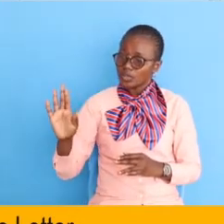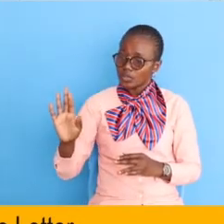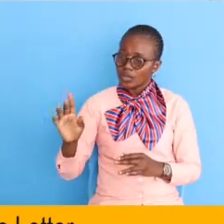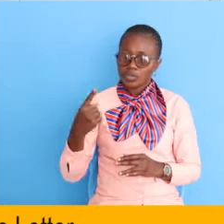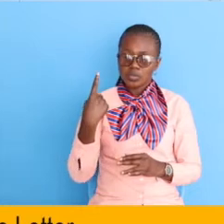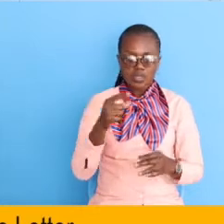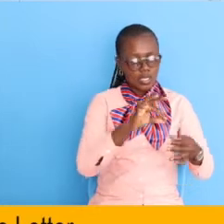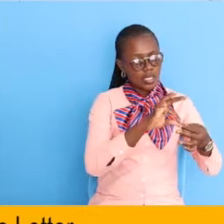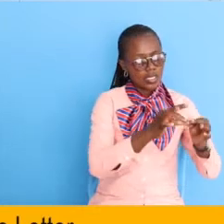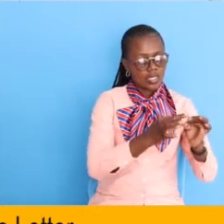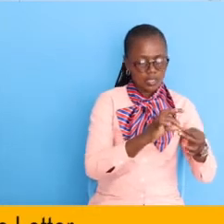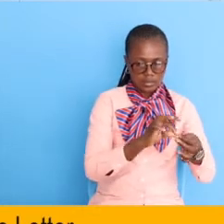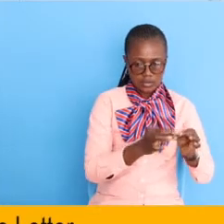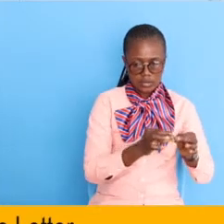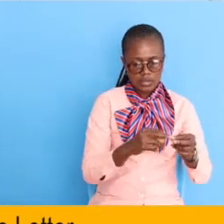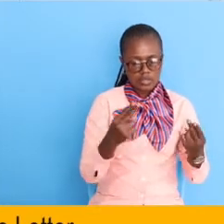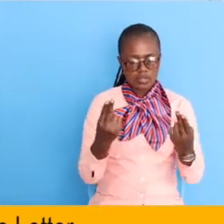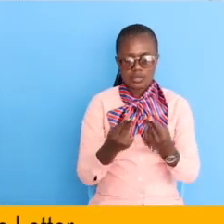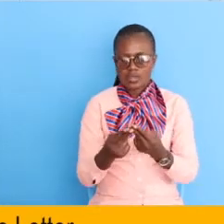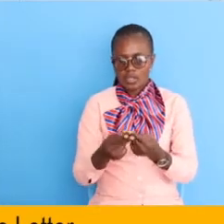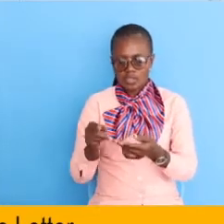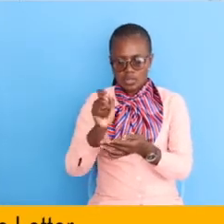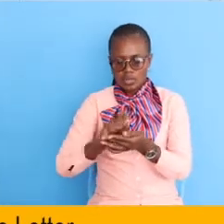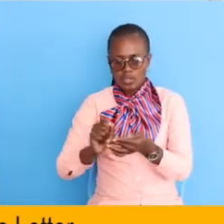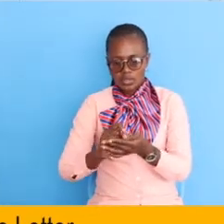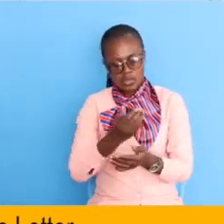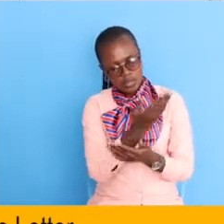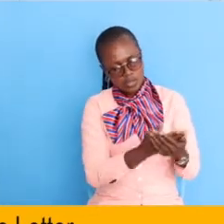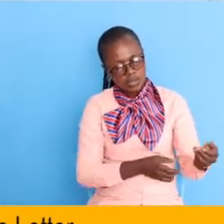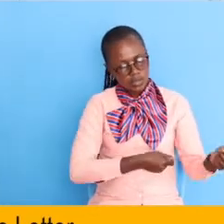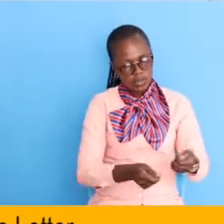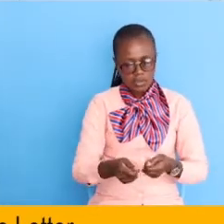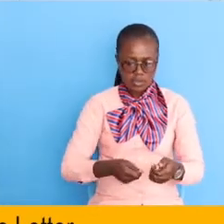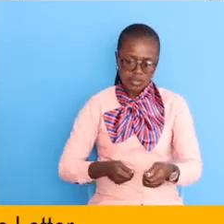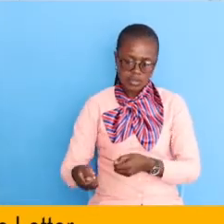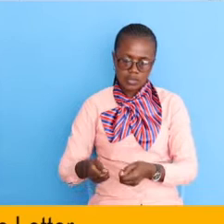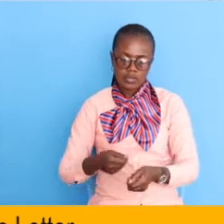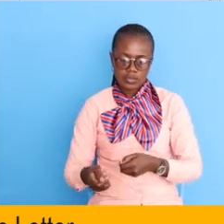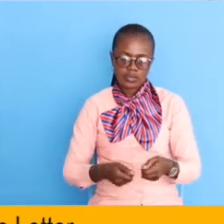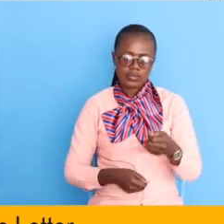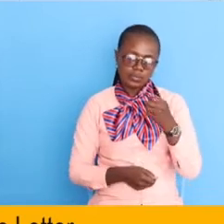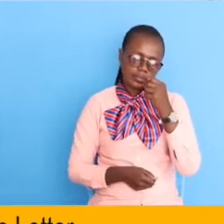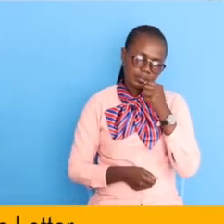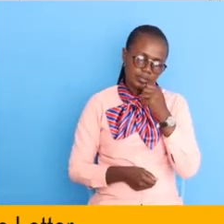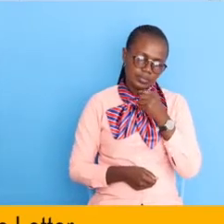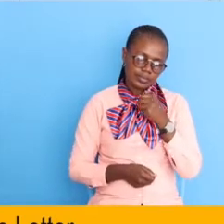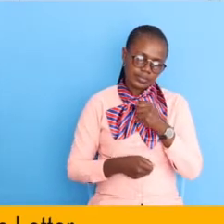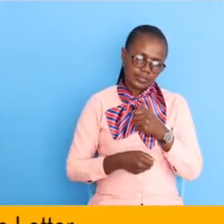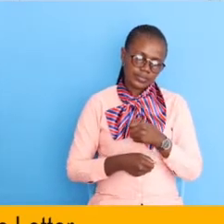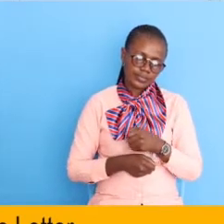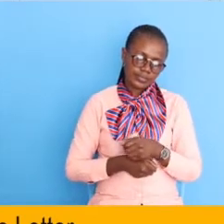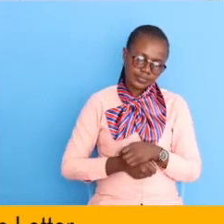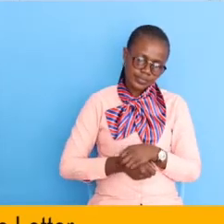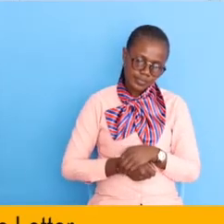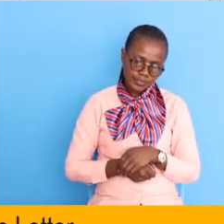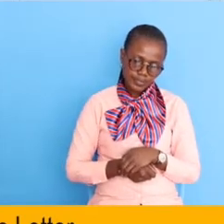is reflected you put them here depending on the style that you have used when you